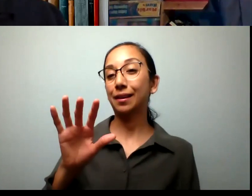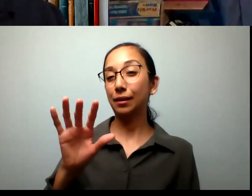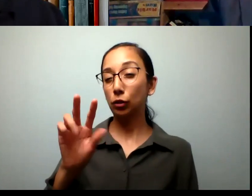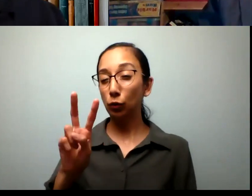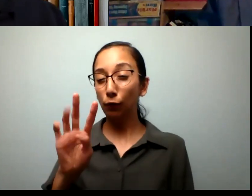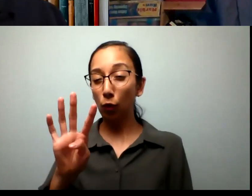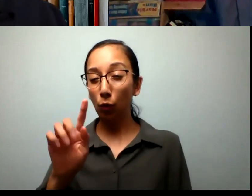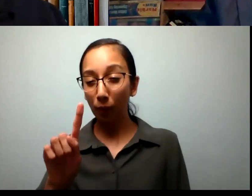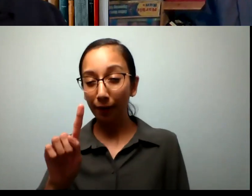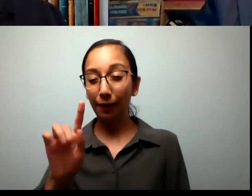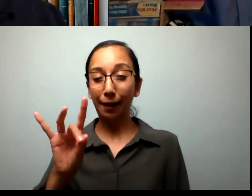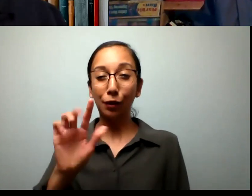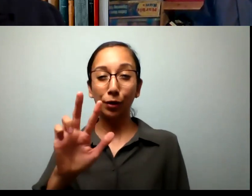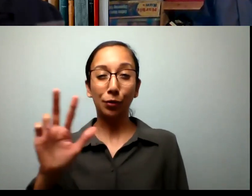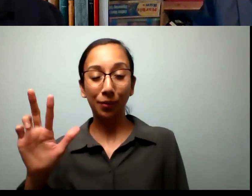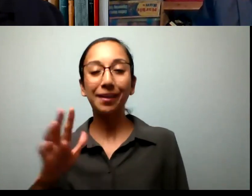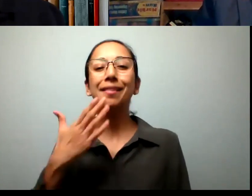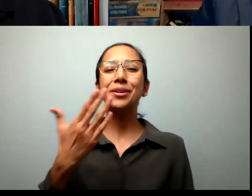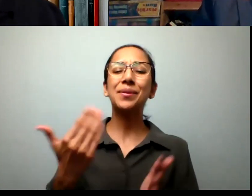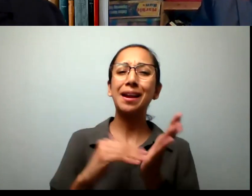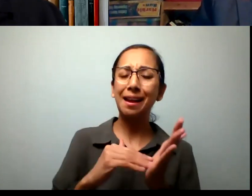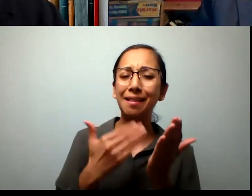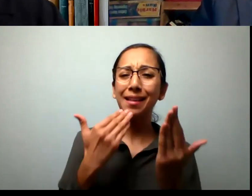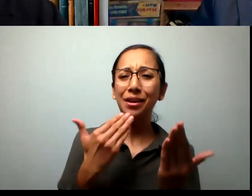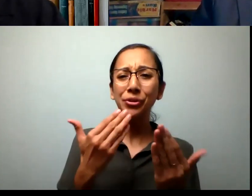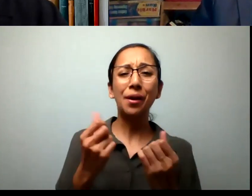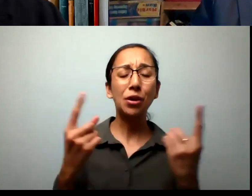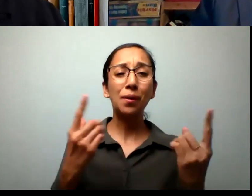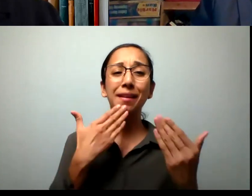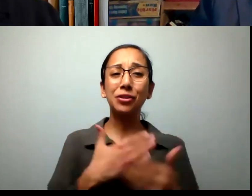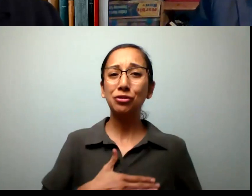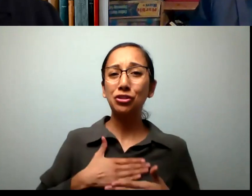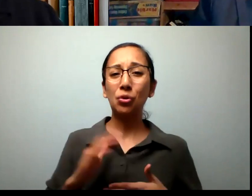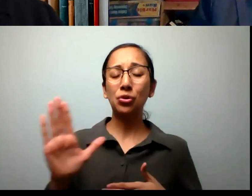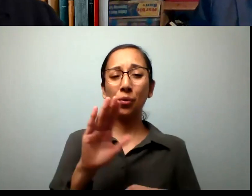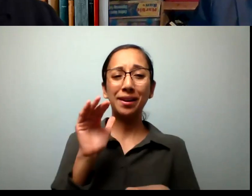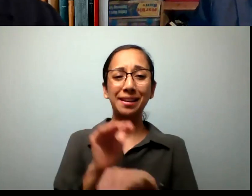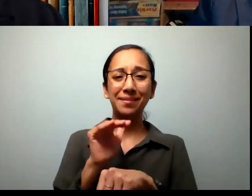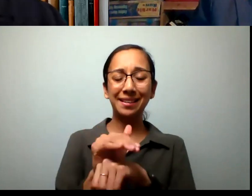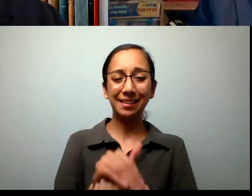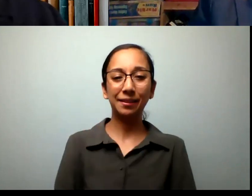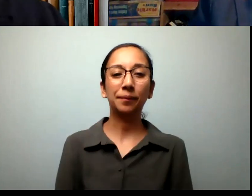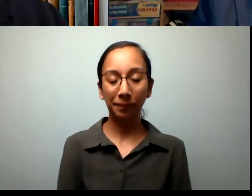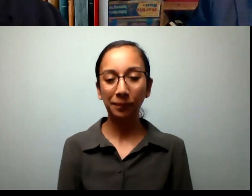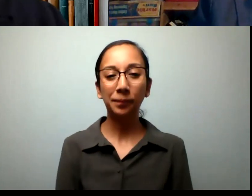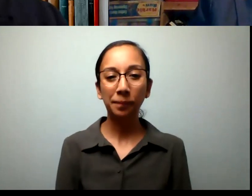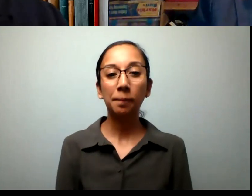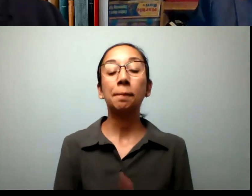213-241-8333. Thank you so much, everyone. Everyone, thank you, and enjoy your evening. Thank you so much. The